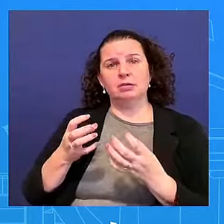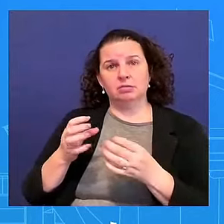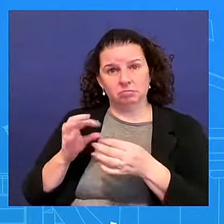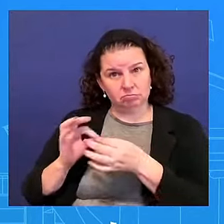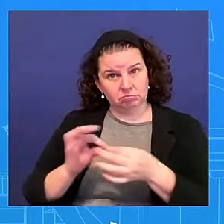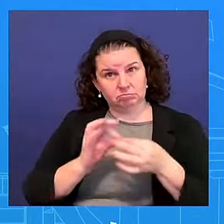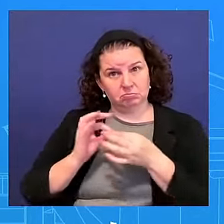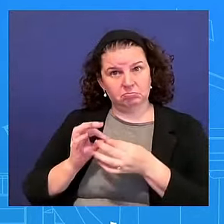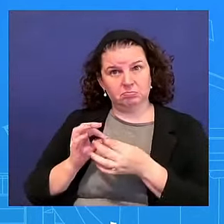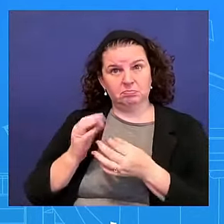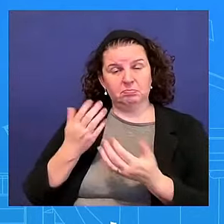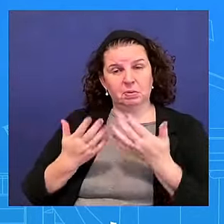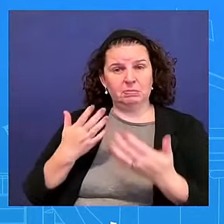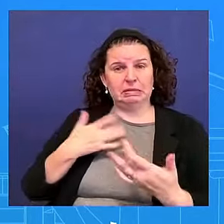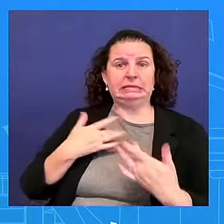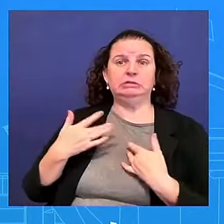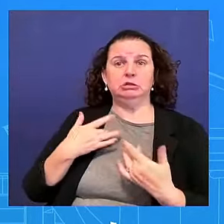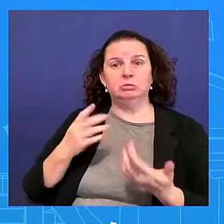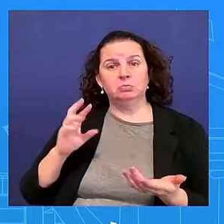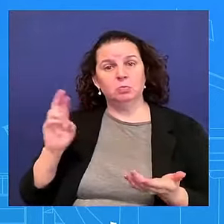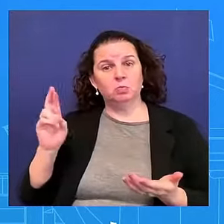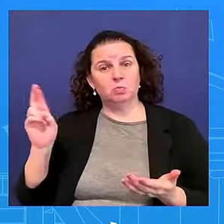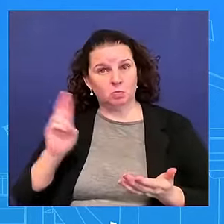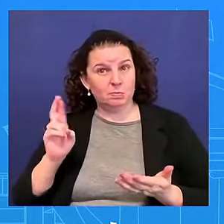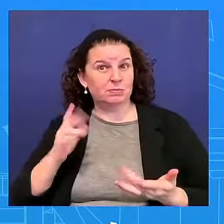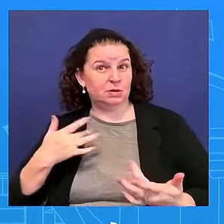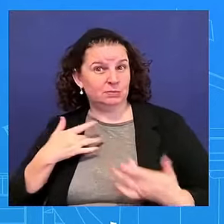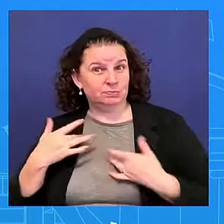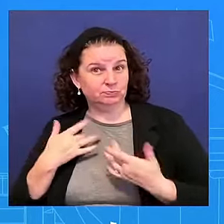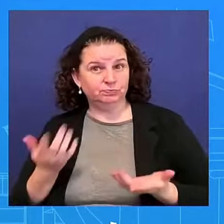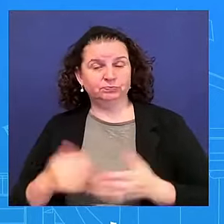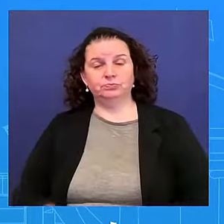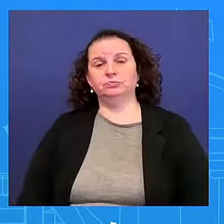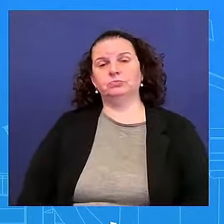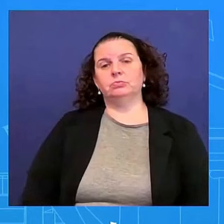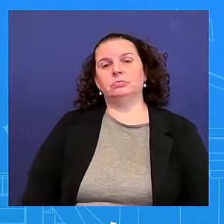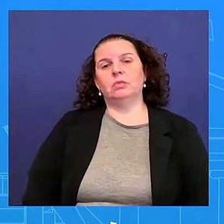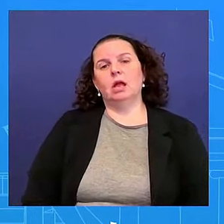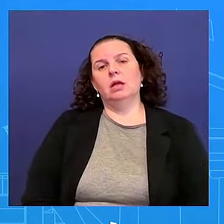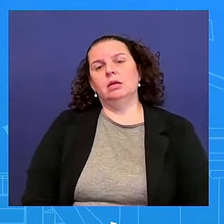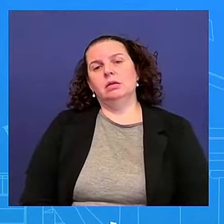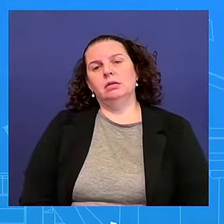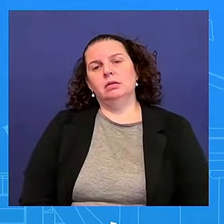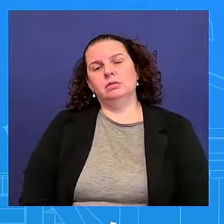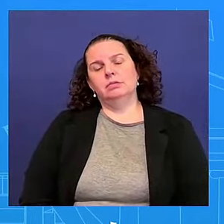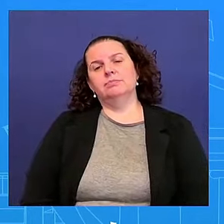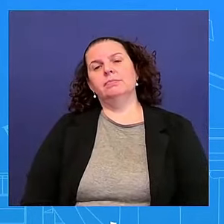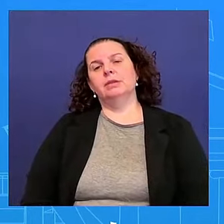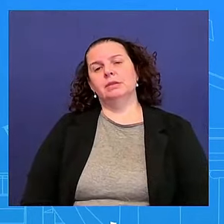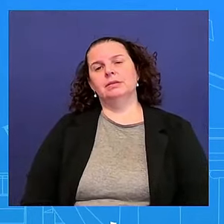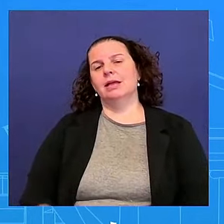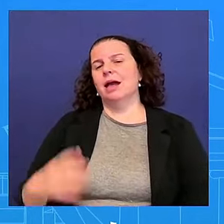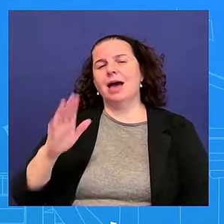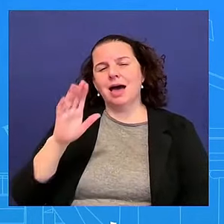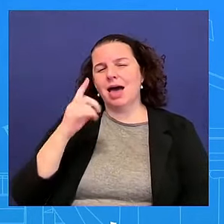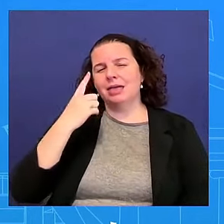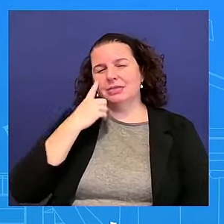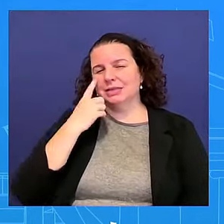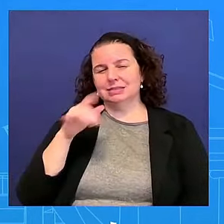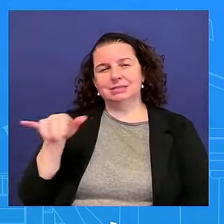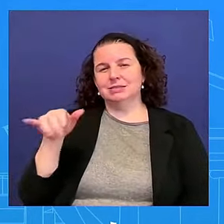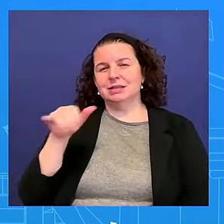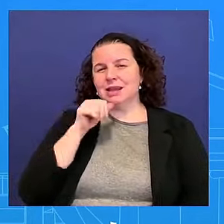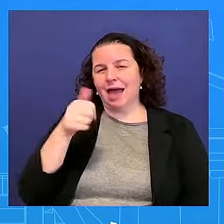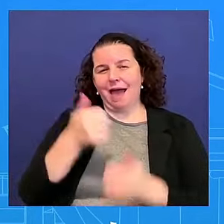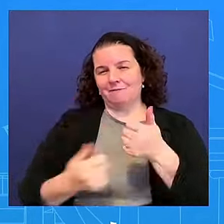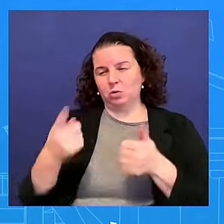Cohen, said today, not only are they not on the same page, but they're not even in the same book. Is the White House concerned about